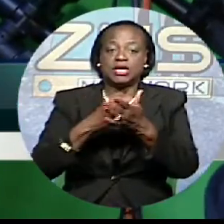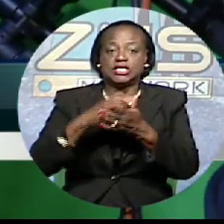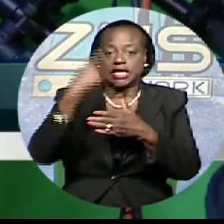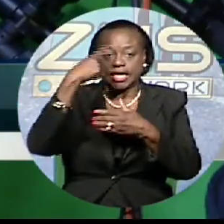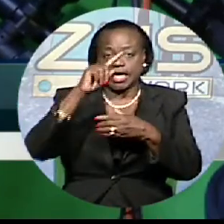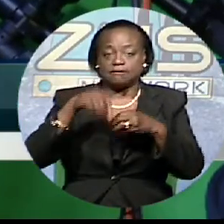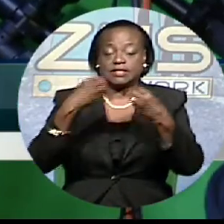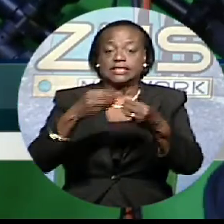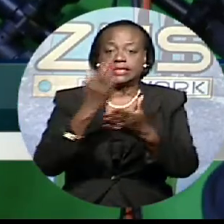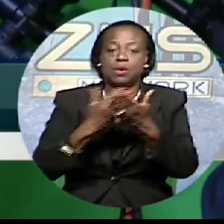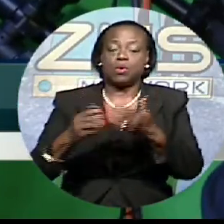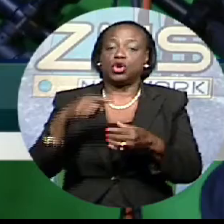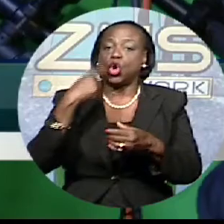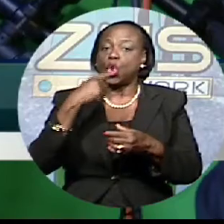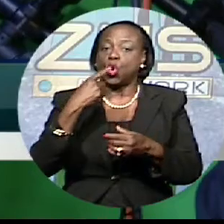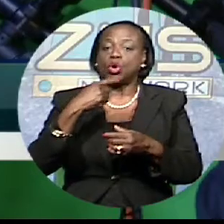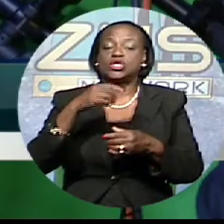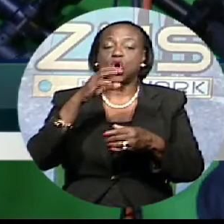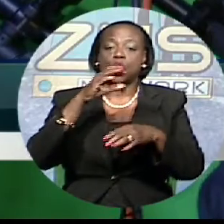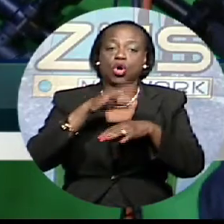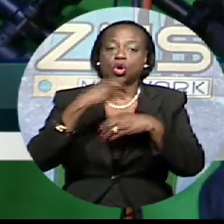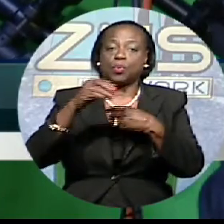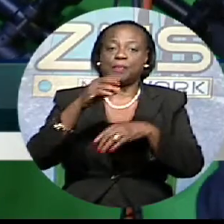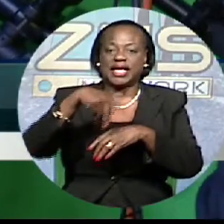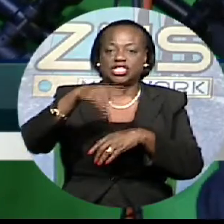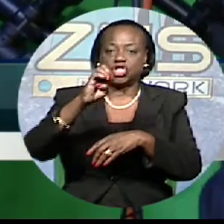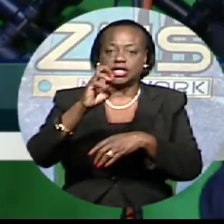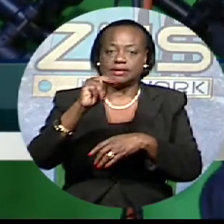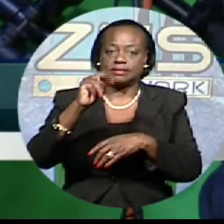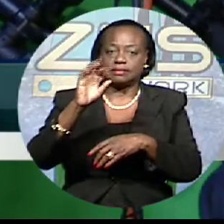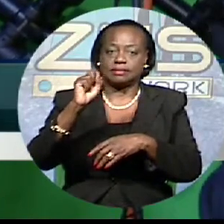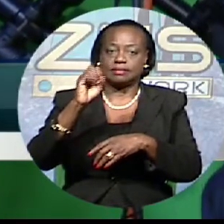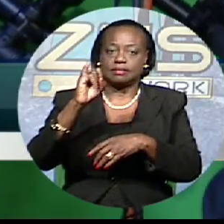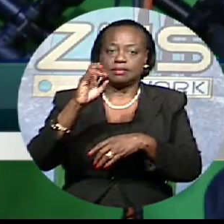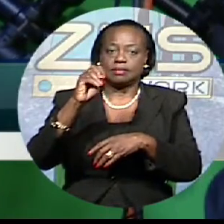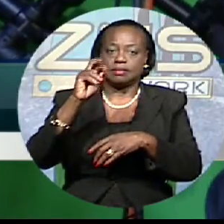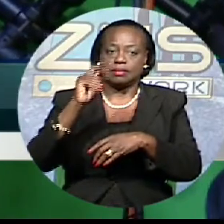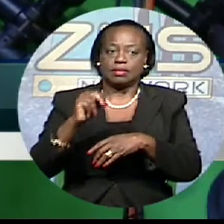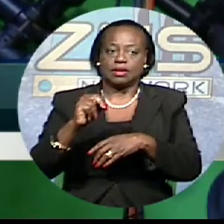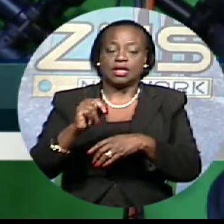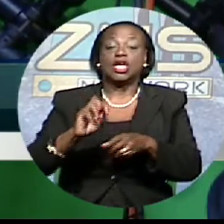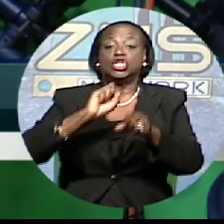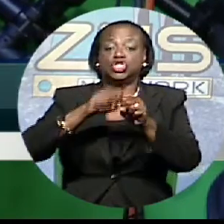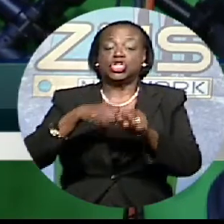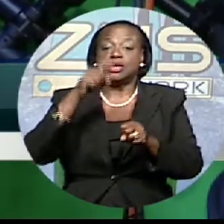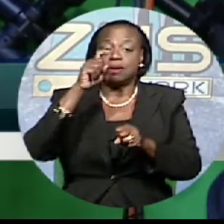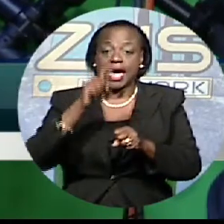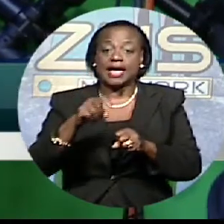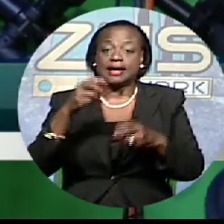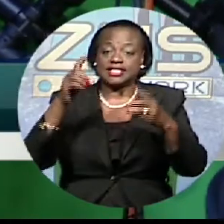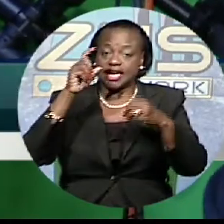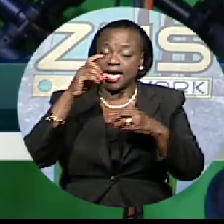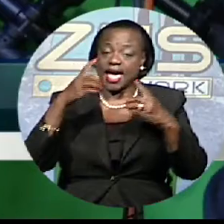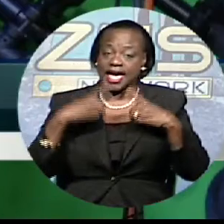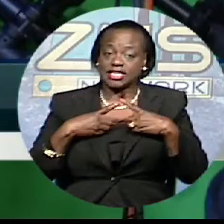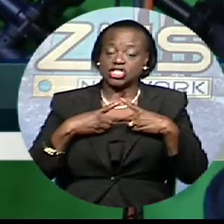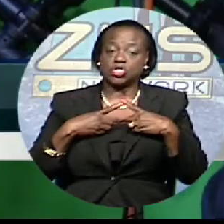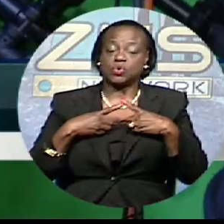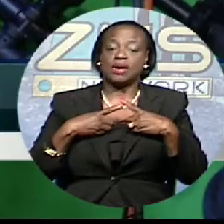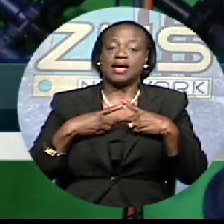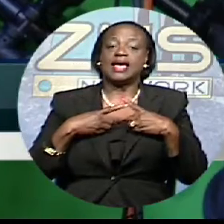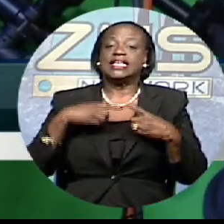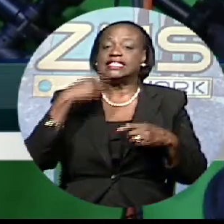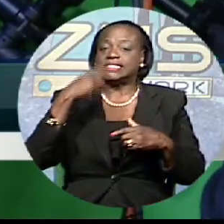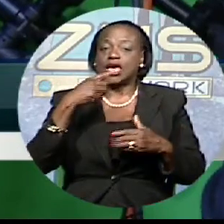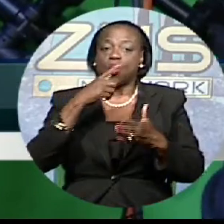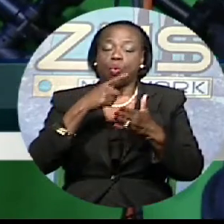funds to get that established, being the leader of the organization. So she had to reveal to us and admit to us what was actually in